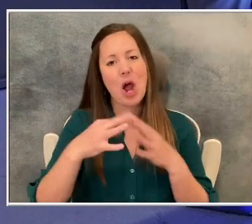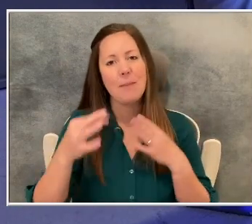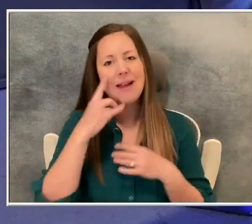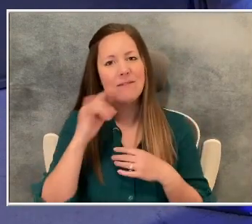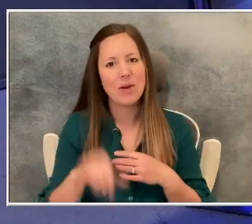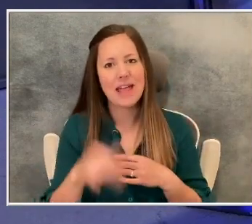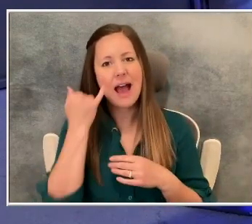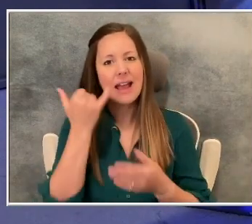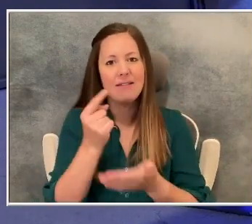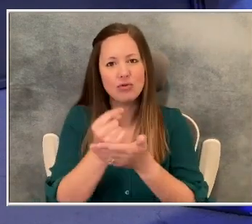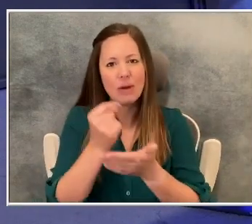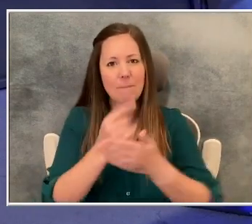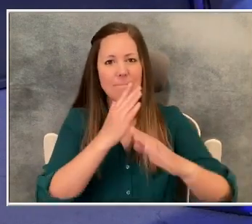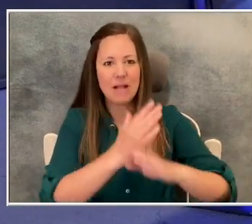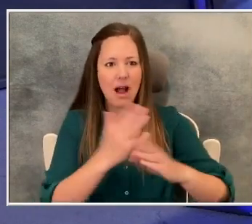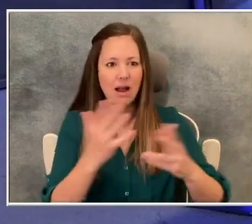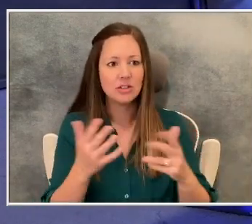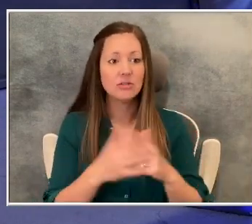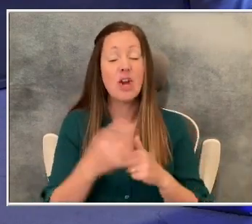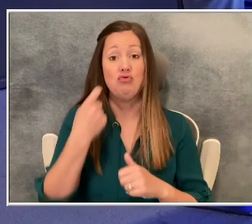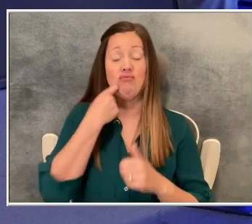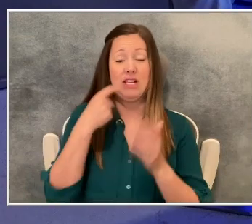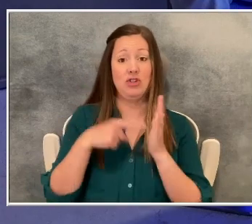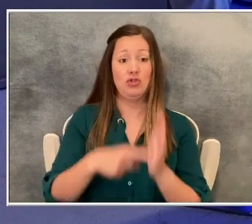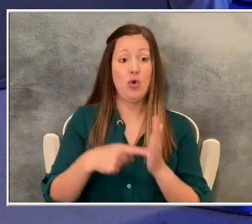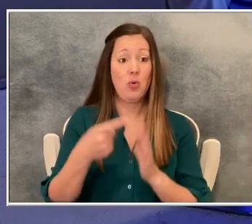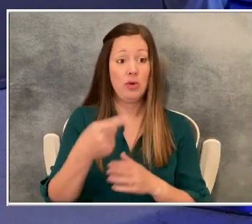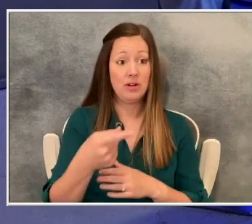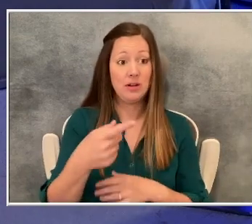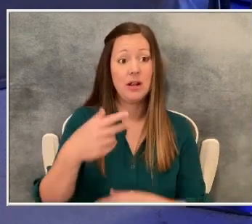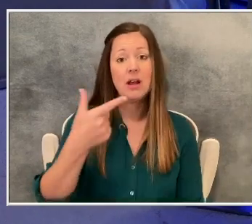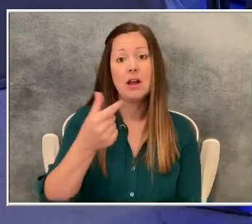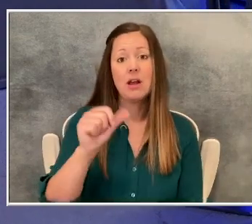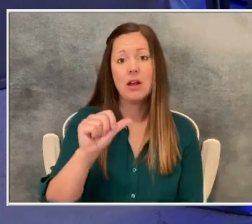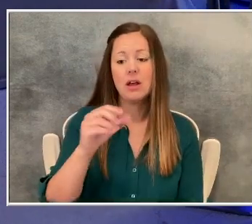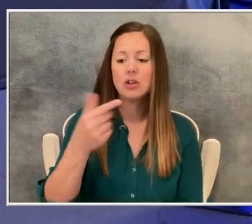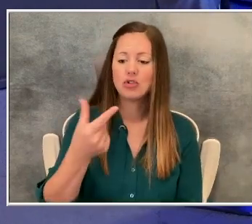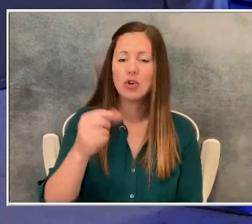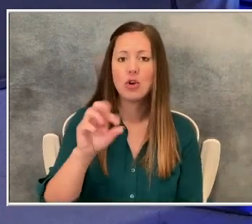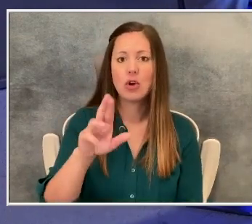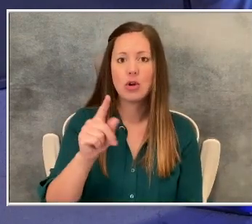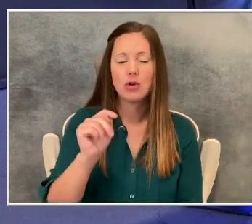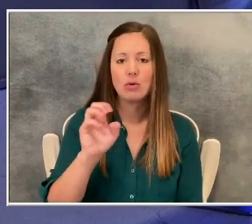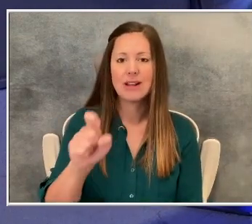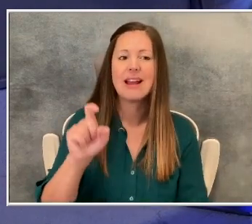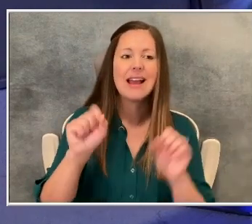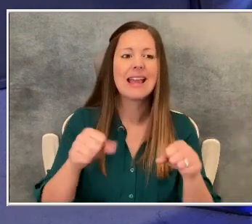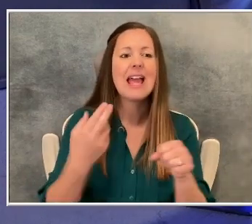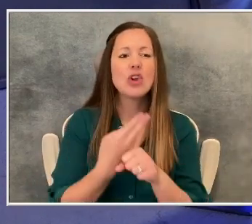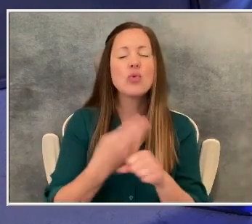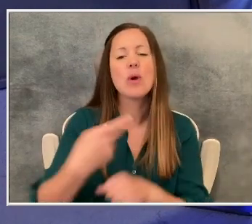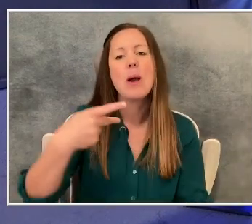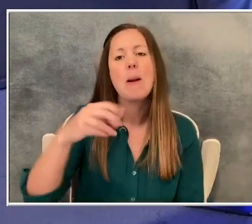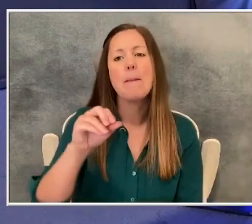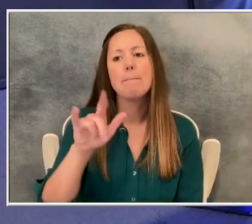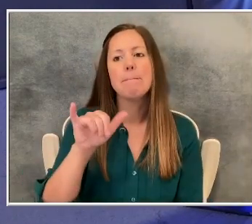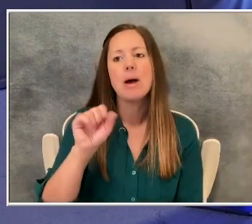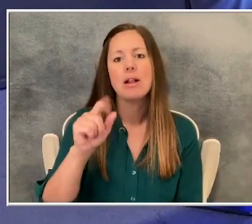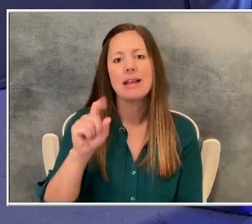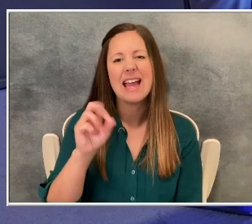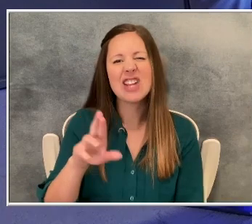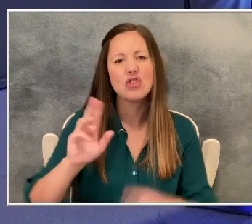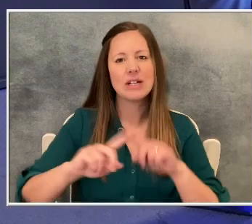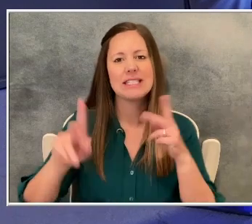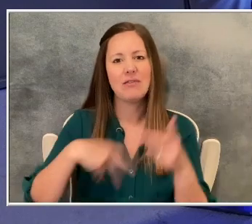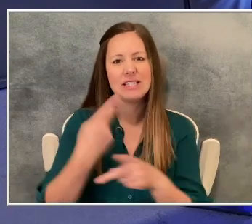blockages. This I showed was a Gore-Tex graft. You can also use a Dacron graft or polyester graft, which was actually the first grafts implanted for